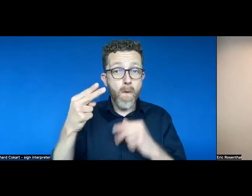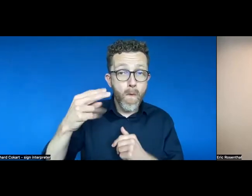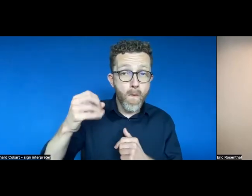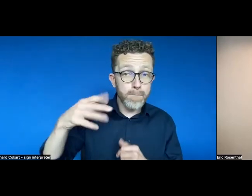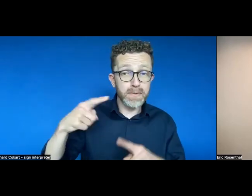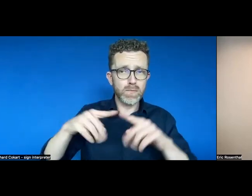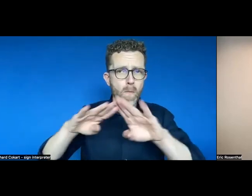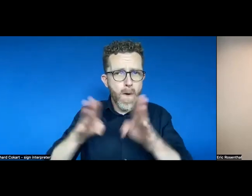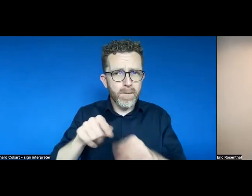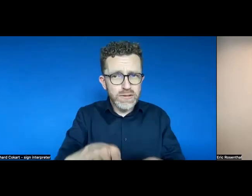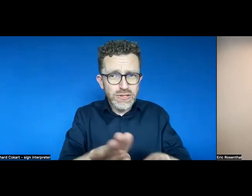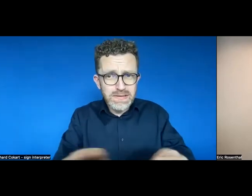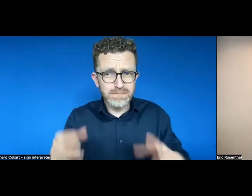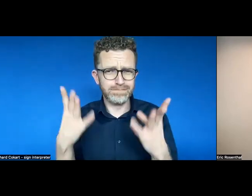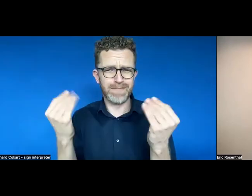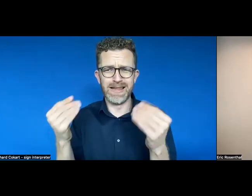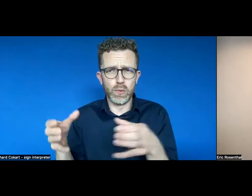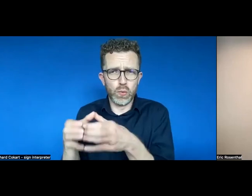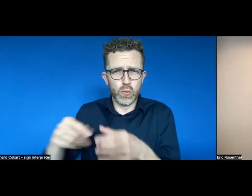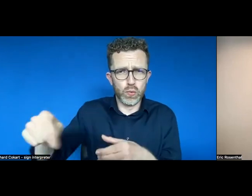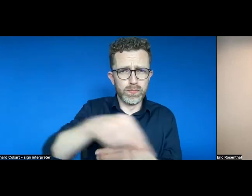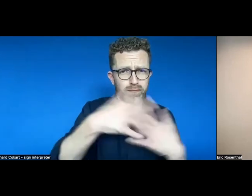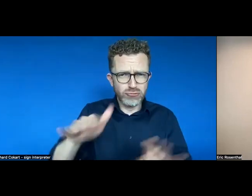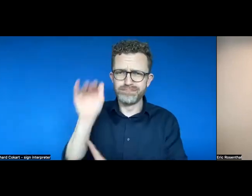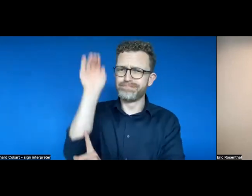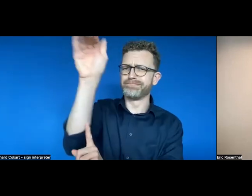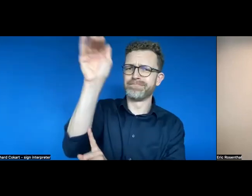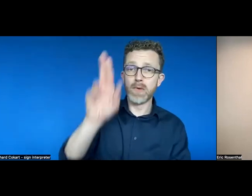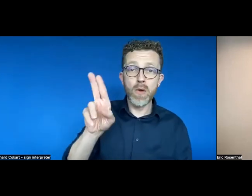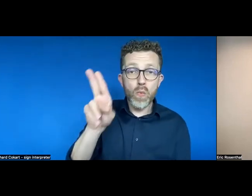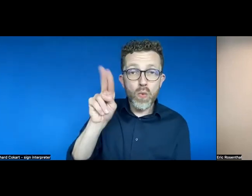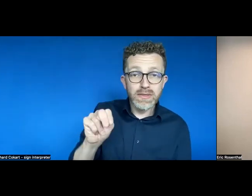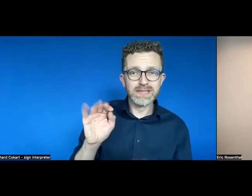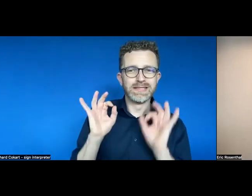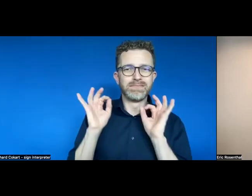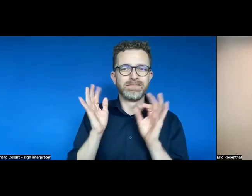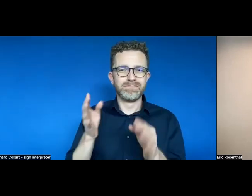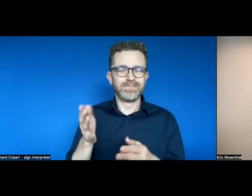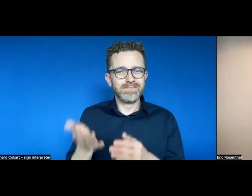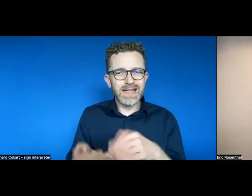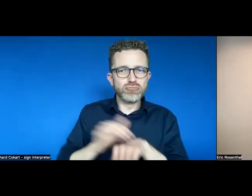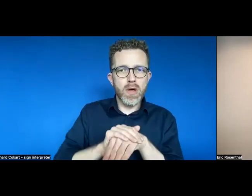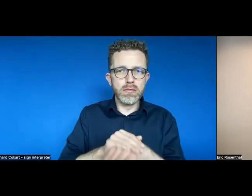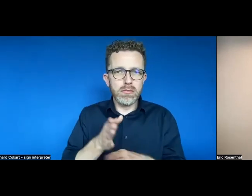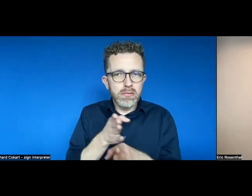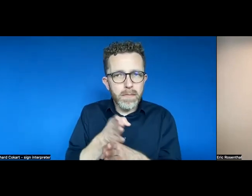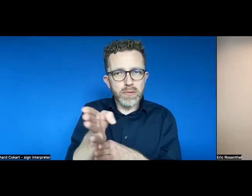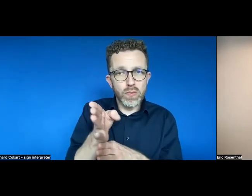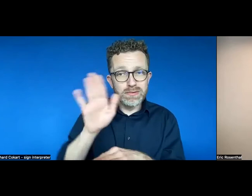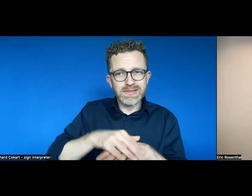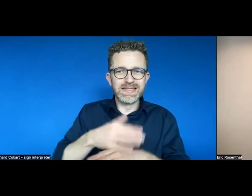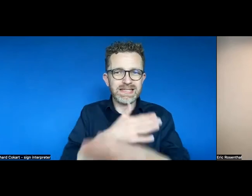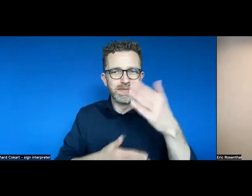democracy must be extended to people with disabilities. It is no longer acceptable in a democracy to write